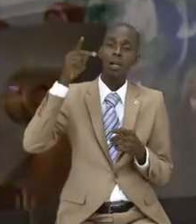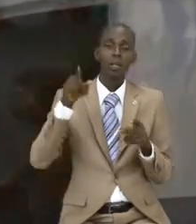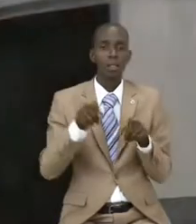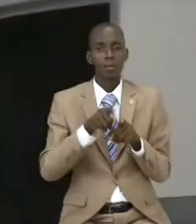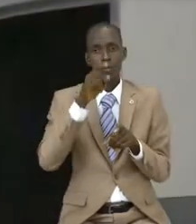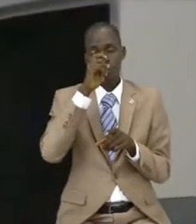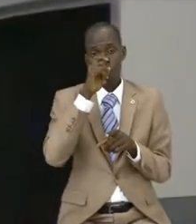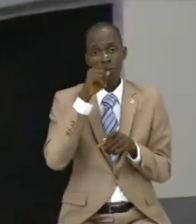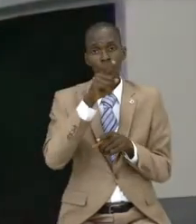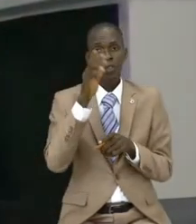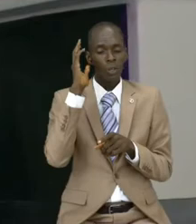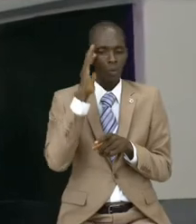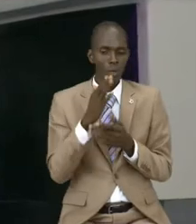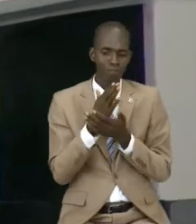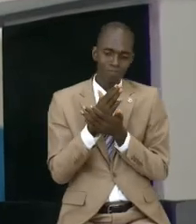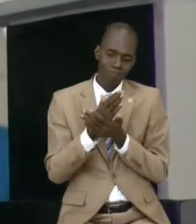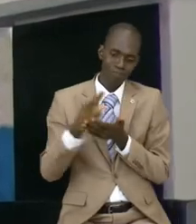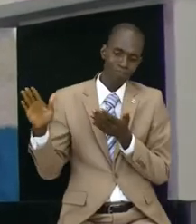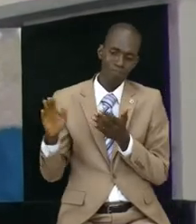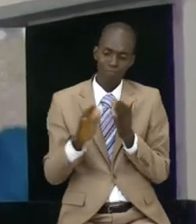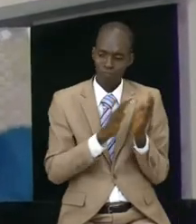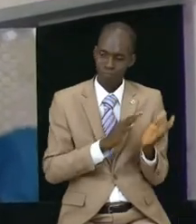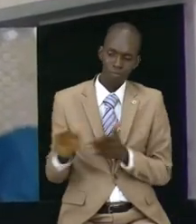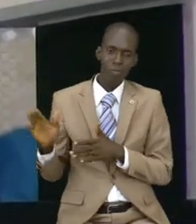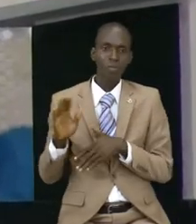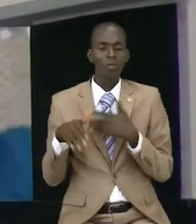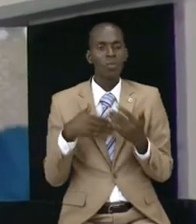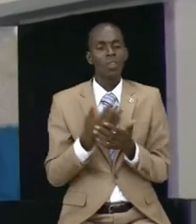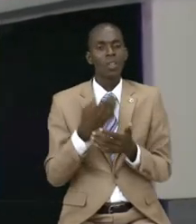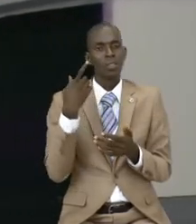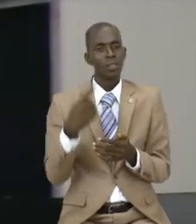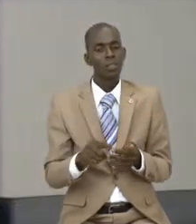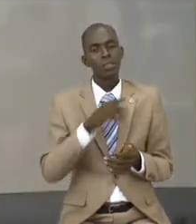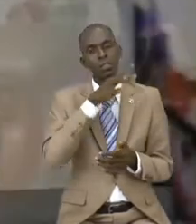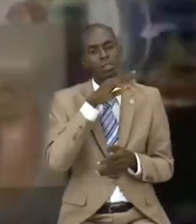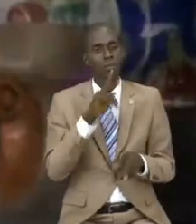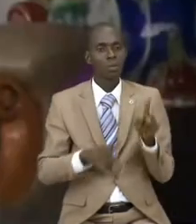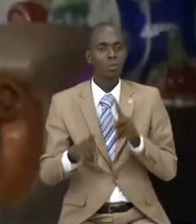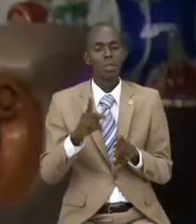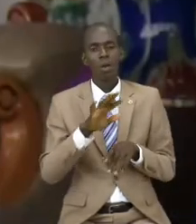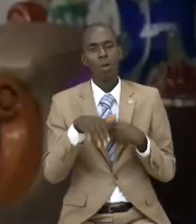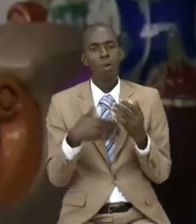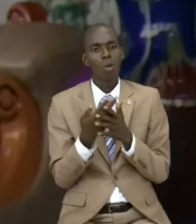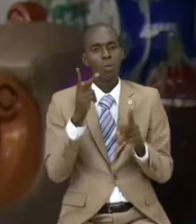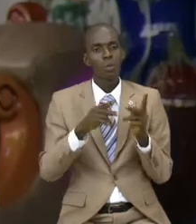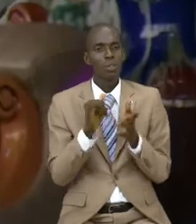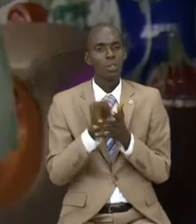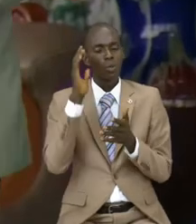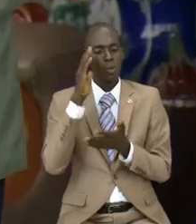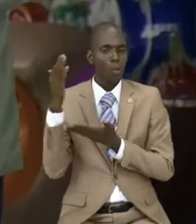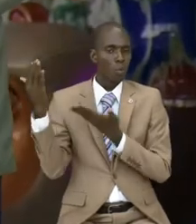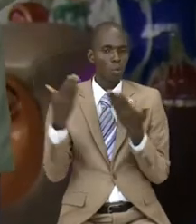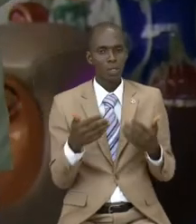you cast off the corruptors. And then the people that will bring themselves and